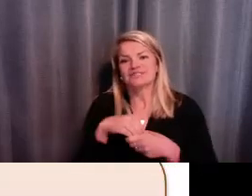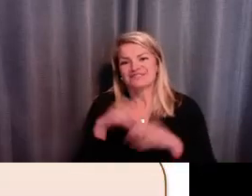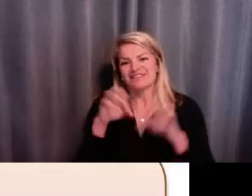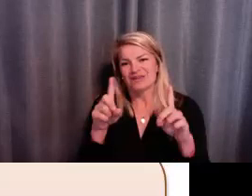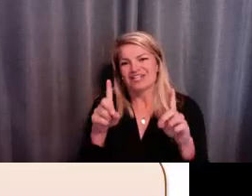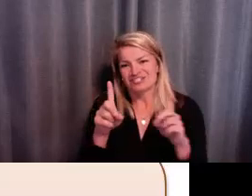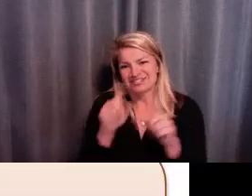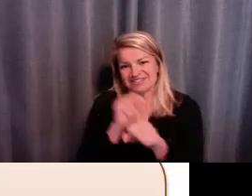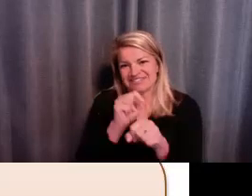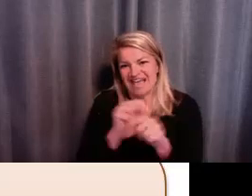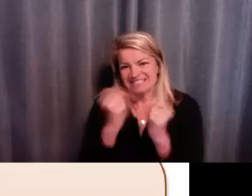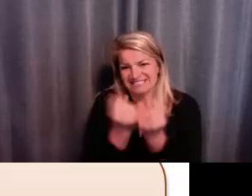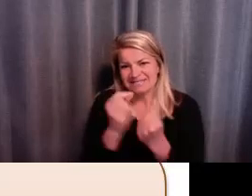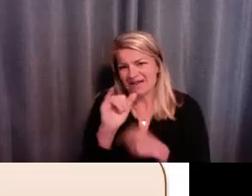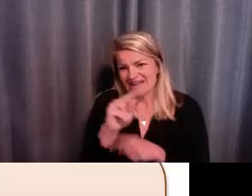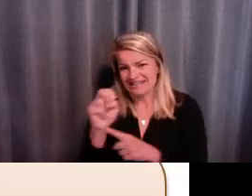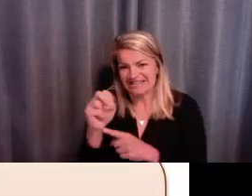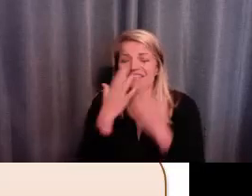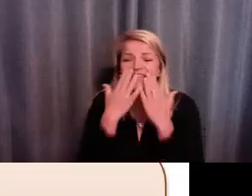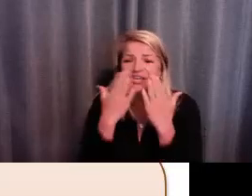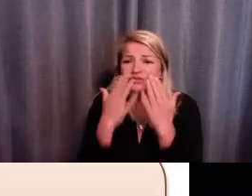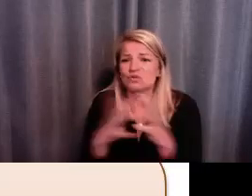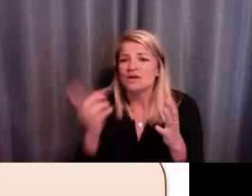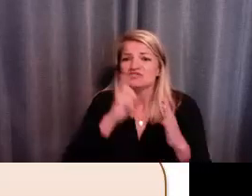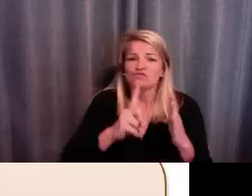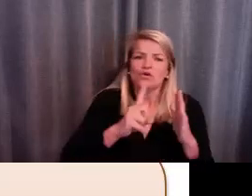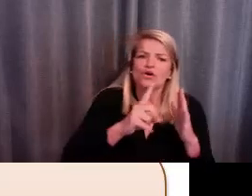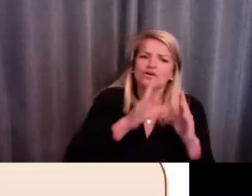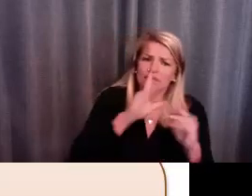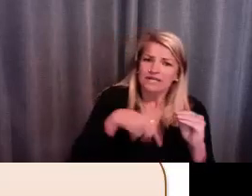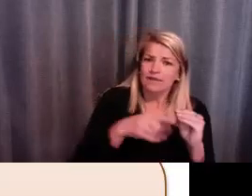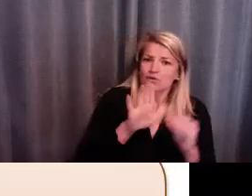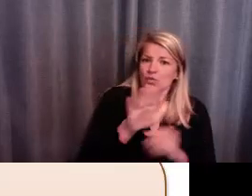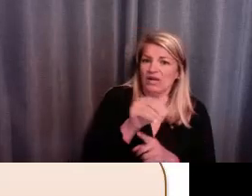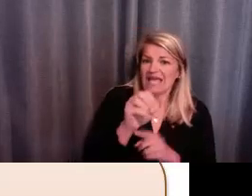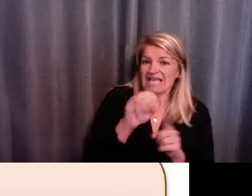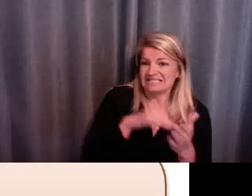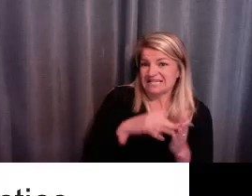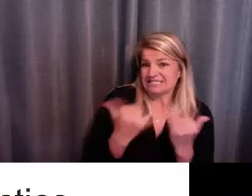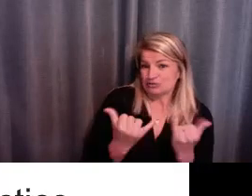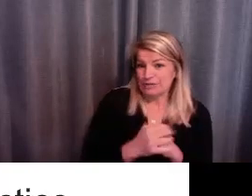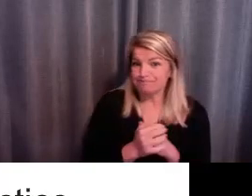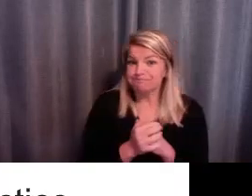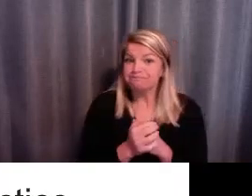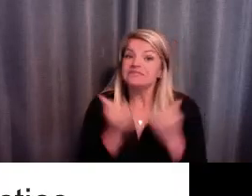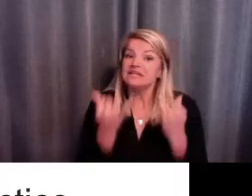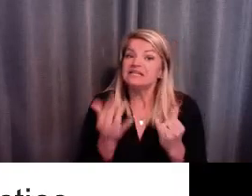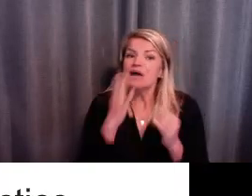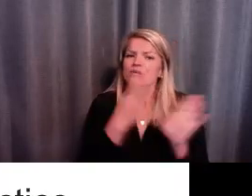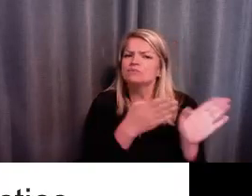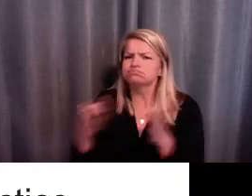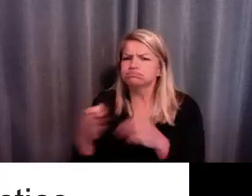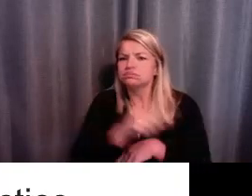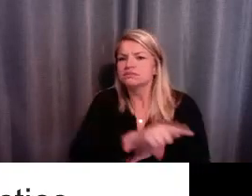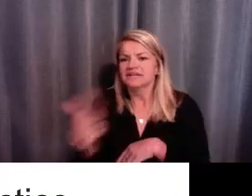grateful to have had this opportunity to highlight our members as well as their case studies here today. Next, we are going to shift over to hearing